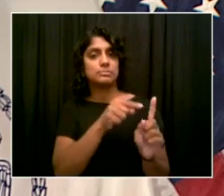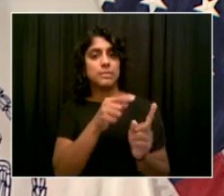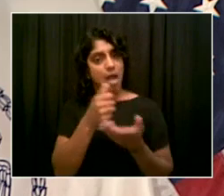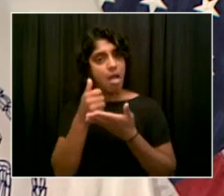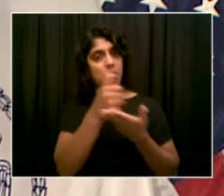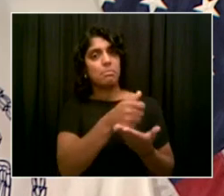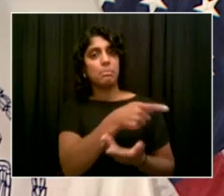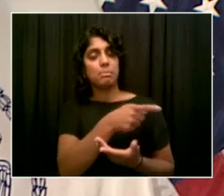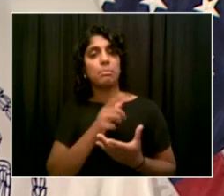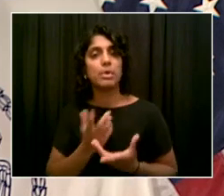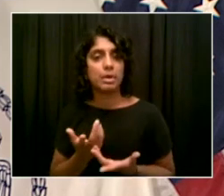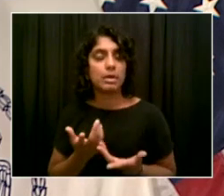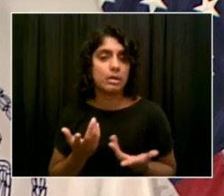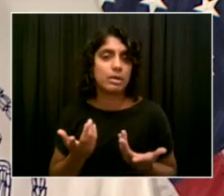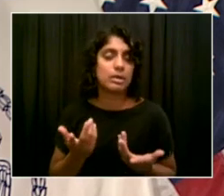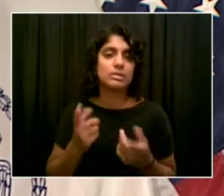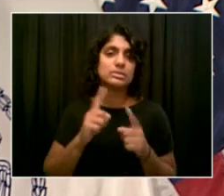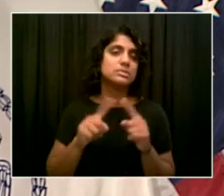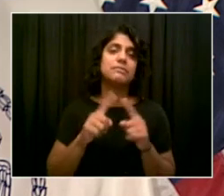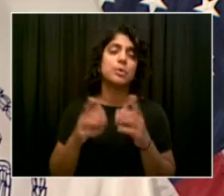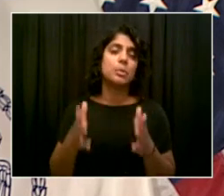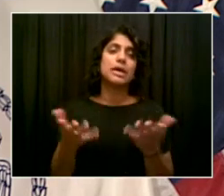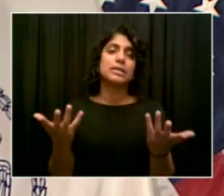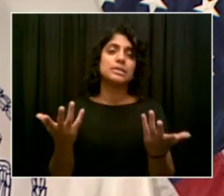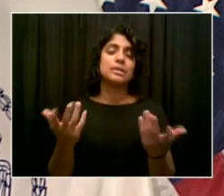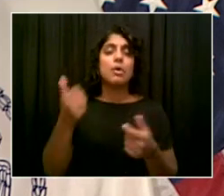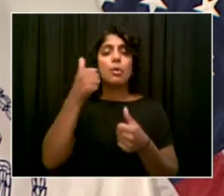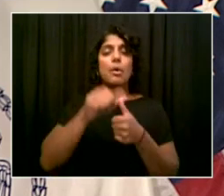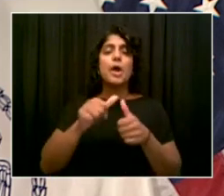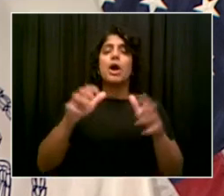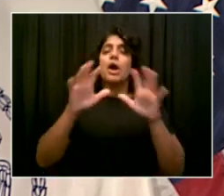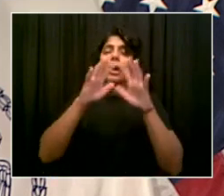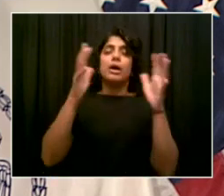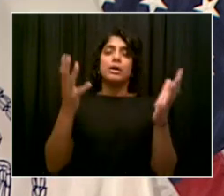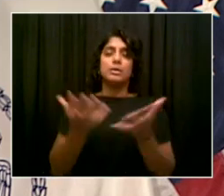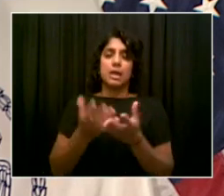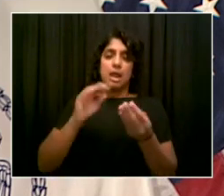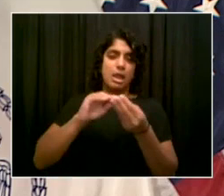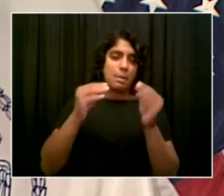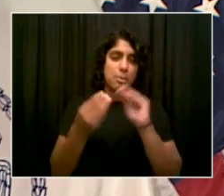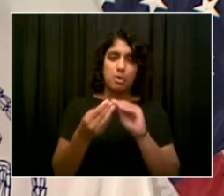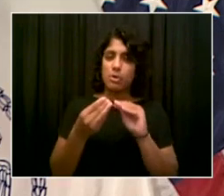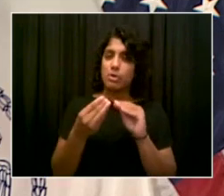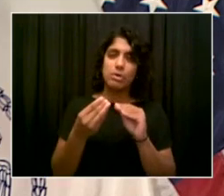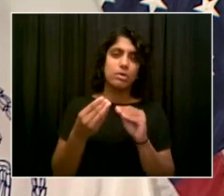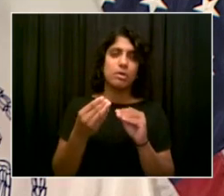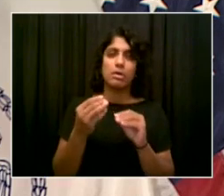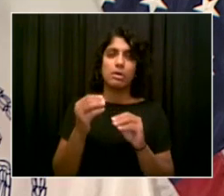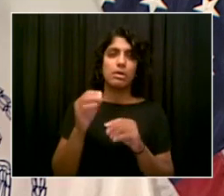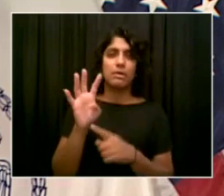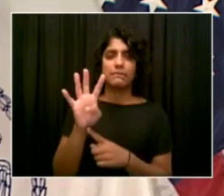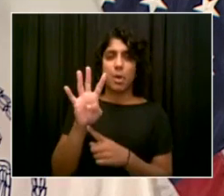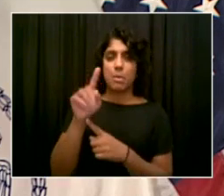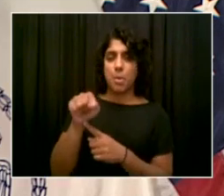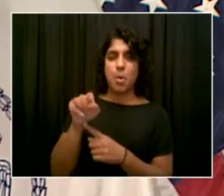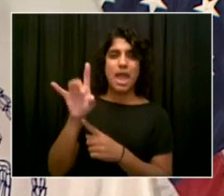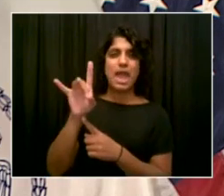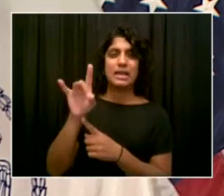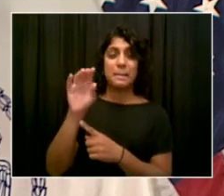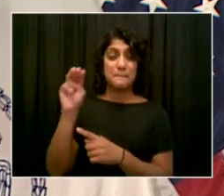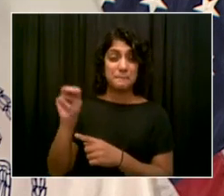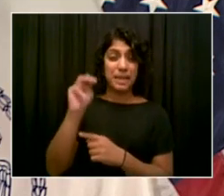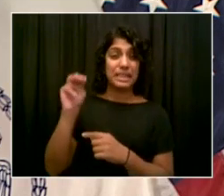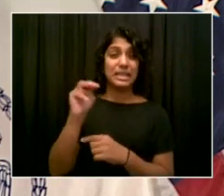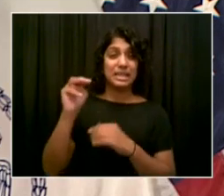fully vaccinated, 4.8 million have received at least one dose. And again, in New York City, that means almost all will get